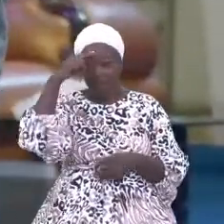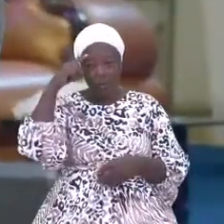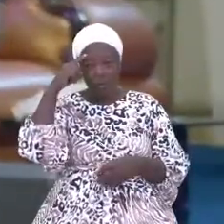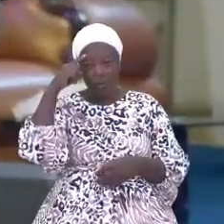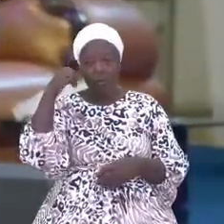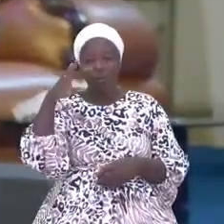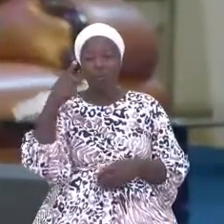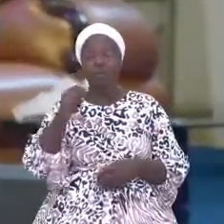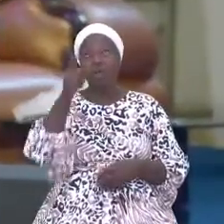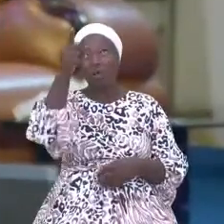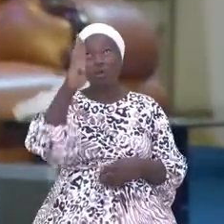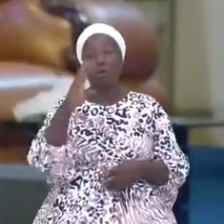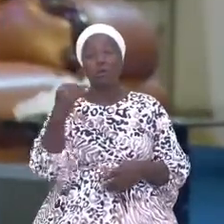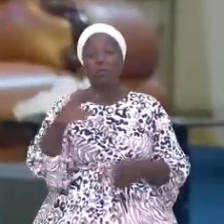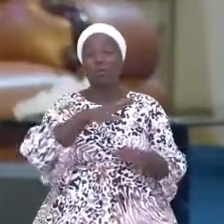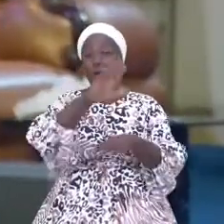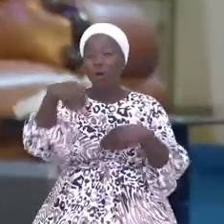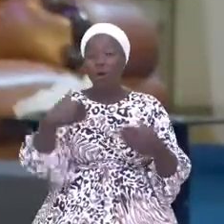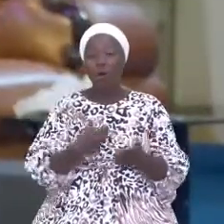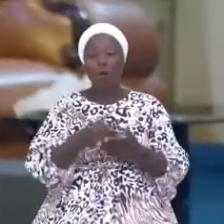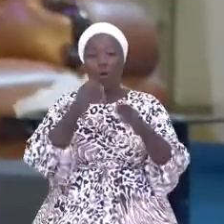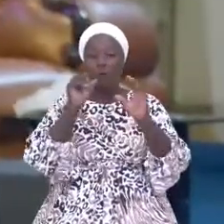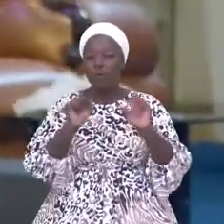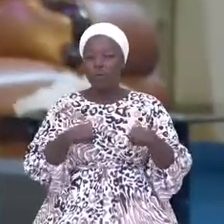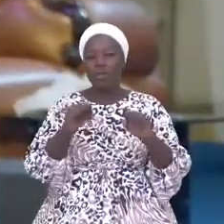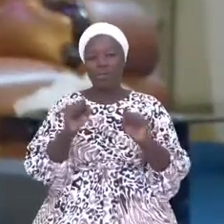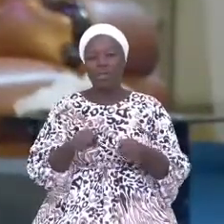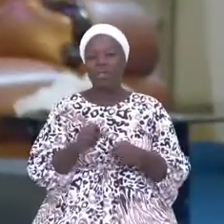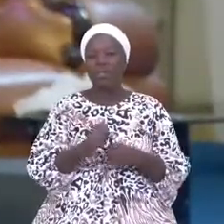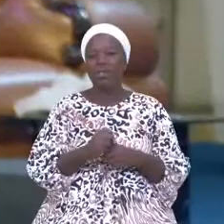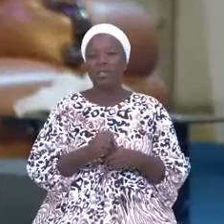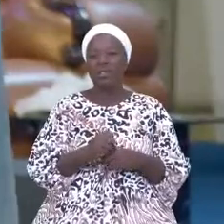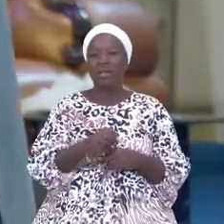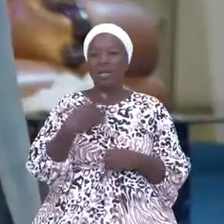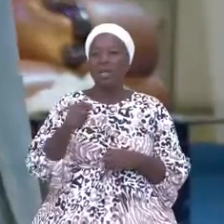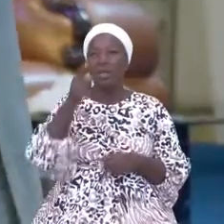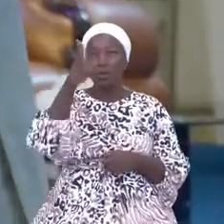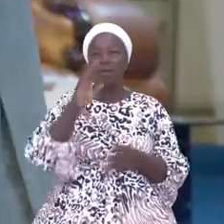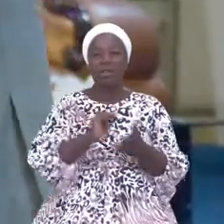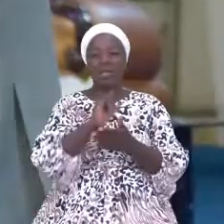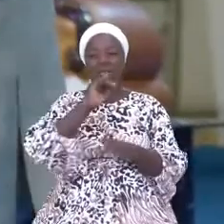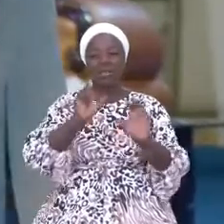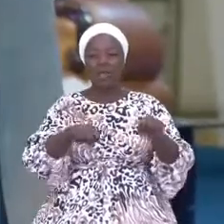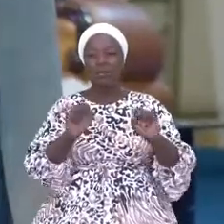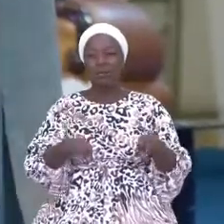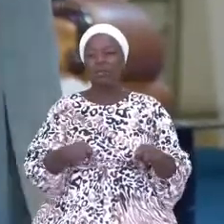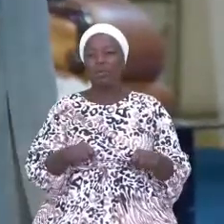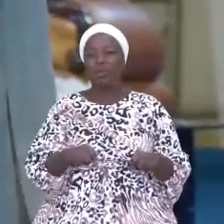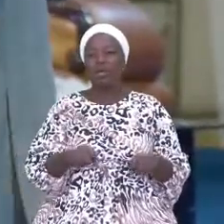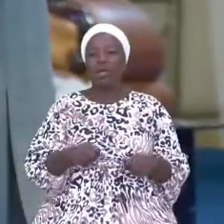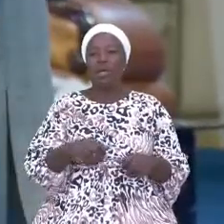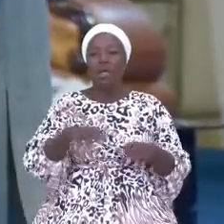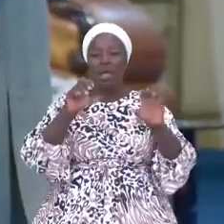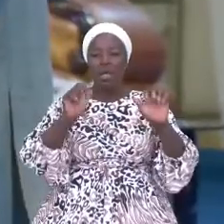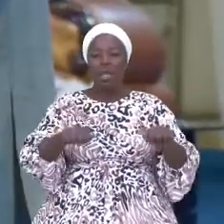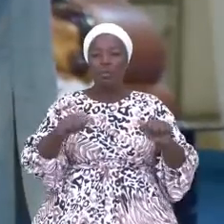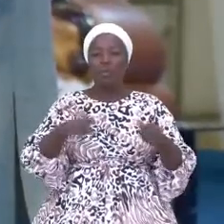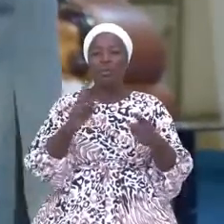the God of all possibilities, the God who is able to